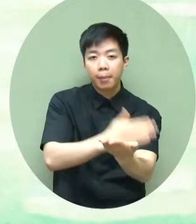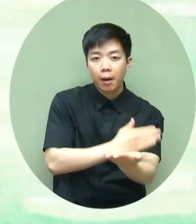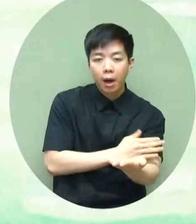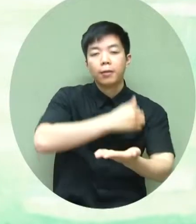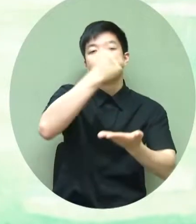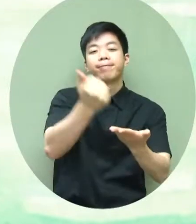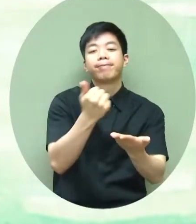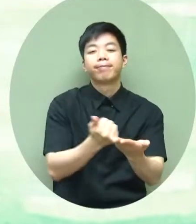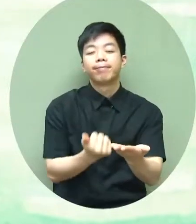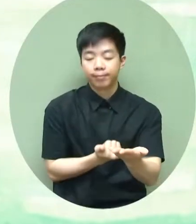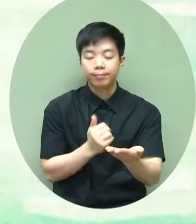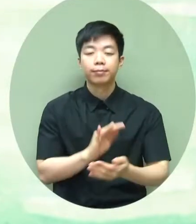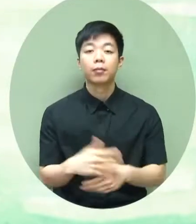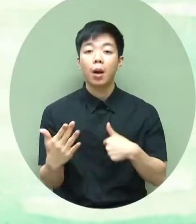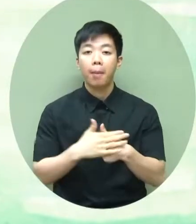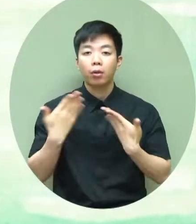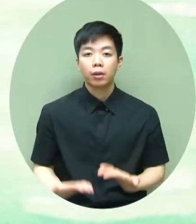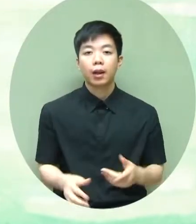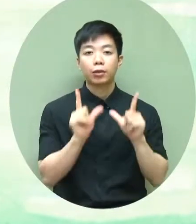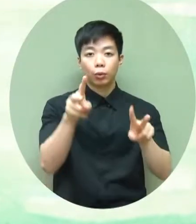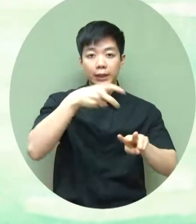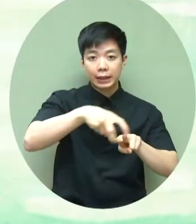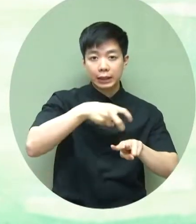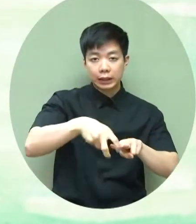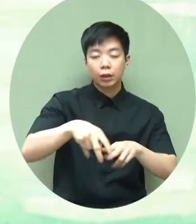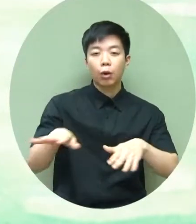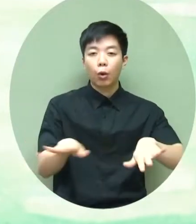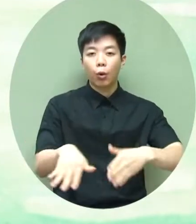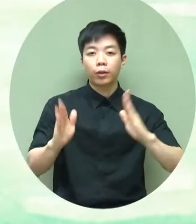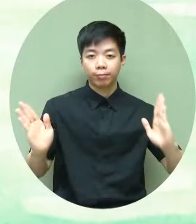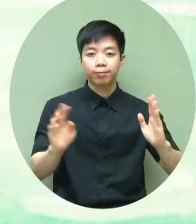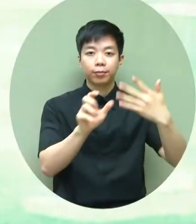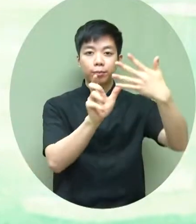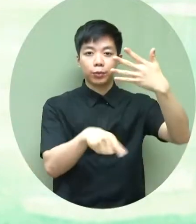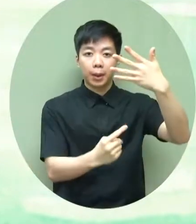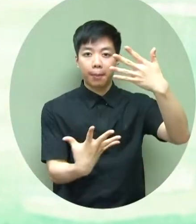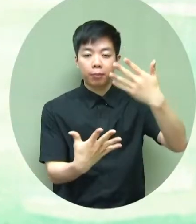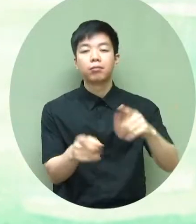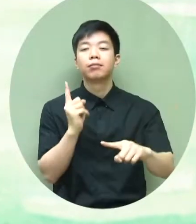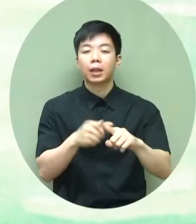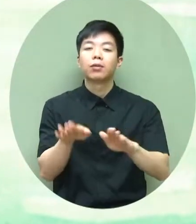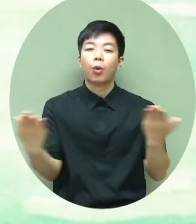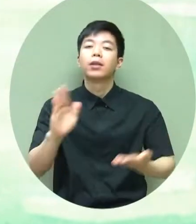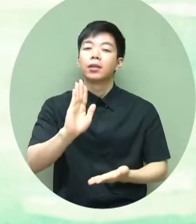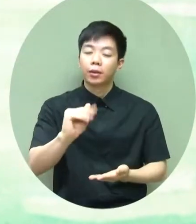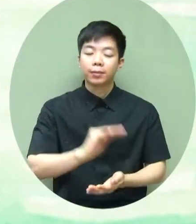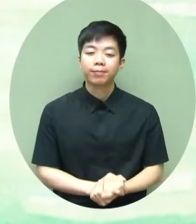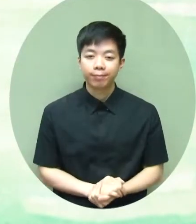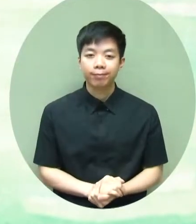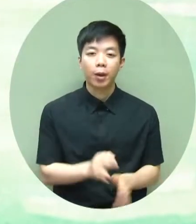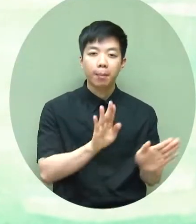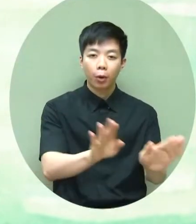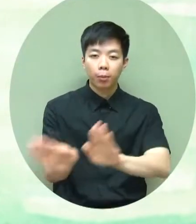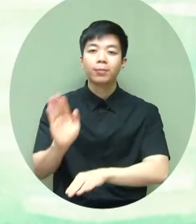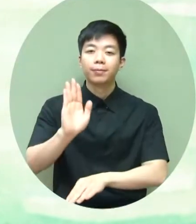the critical work processes could be completed smoothly so that the Israel Line Cross-harbour extension